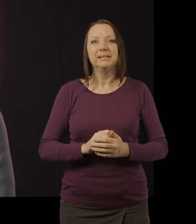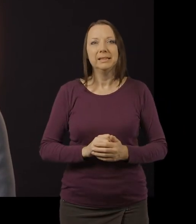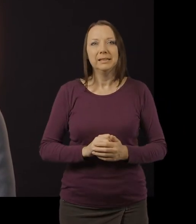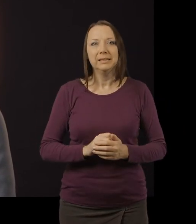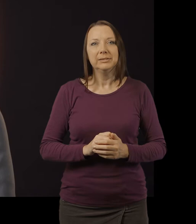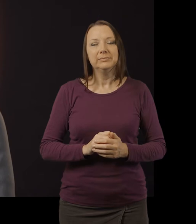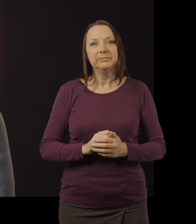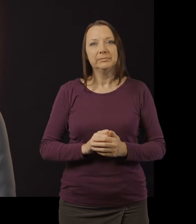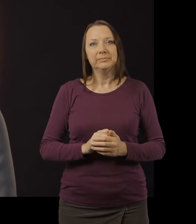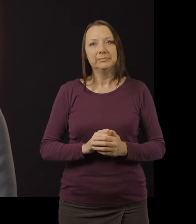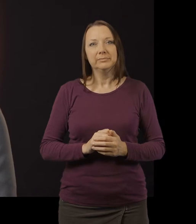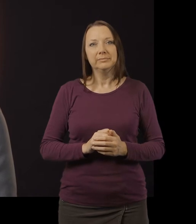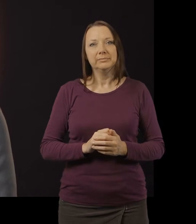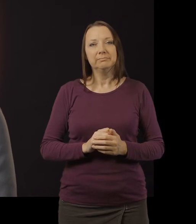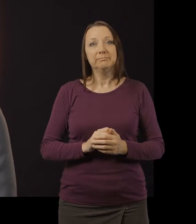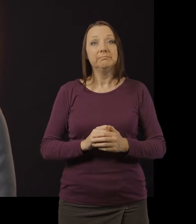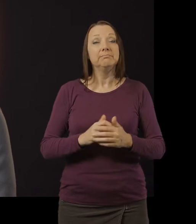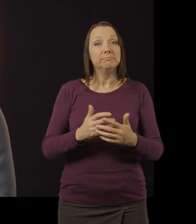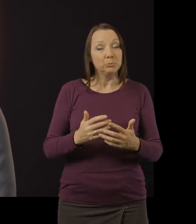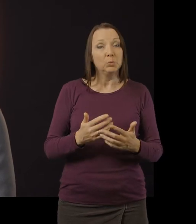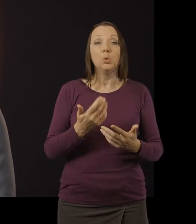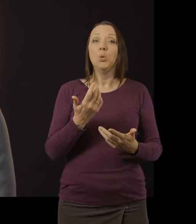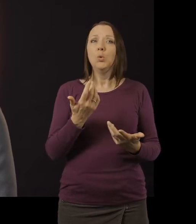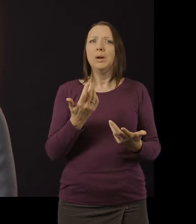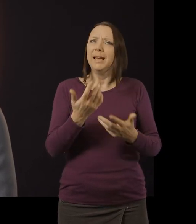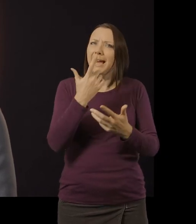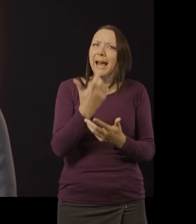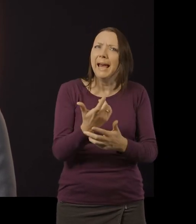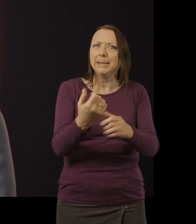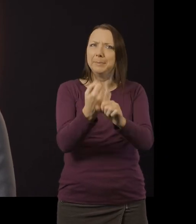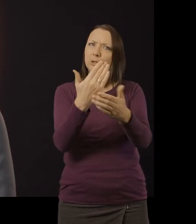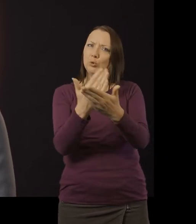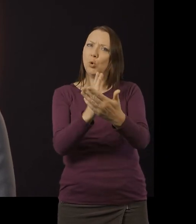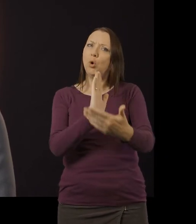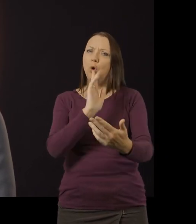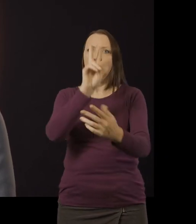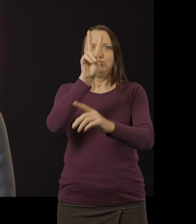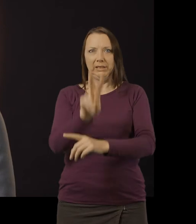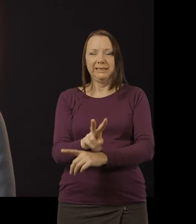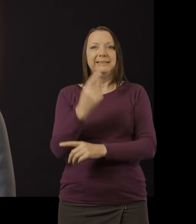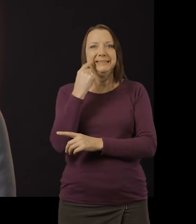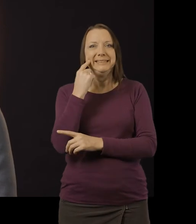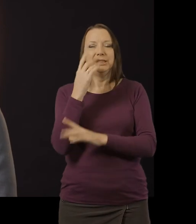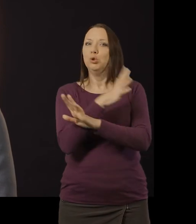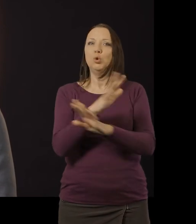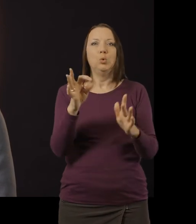computerized notes, and make them in a readable format, so not to